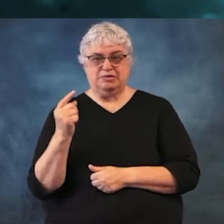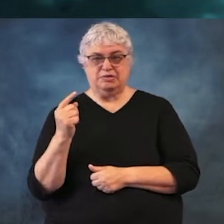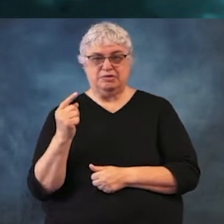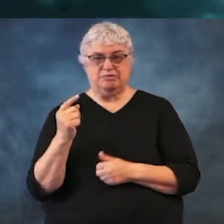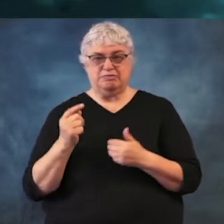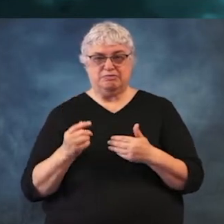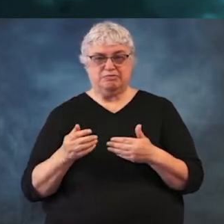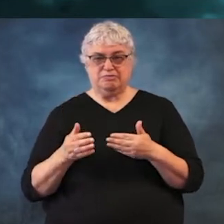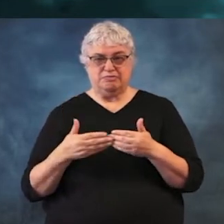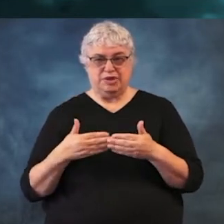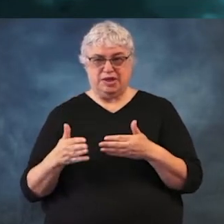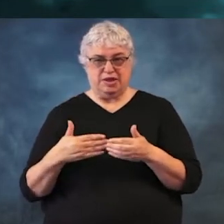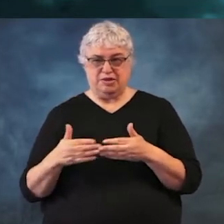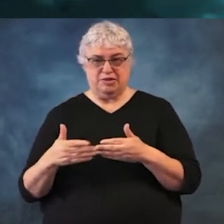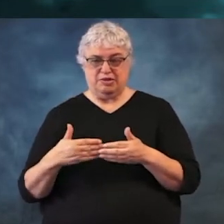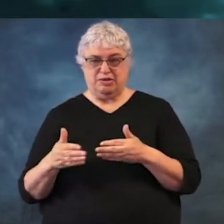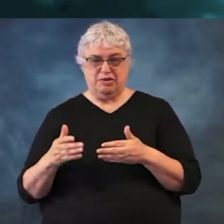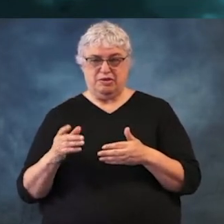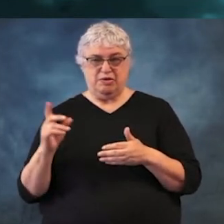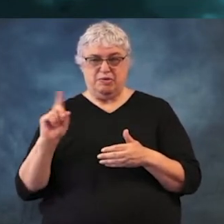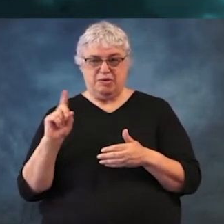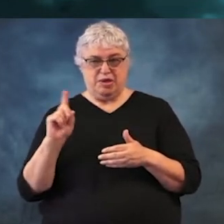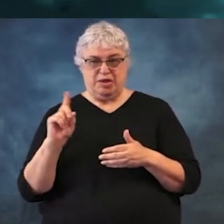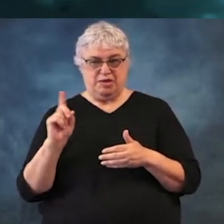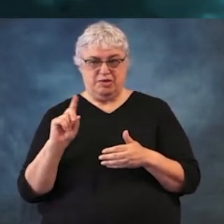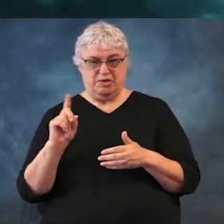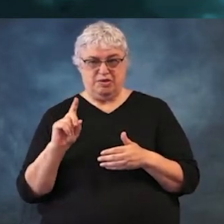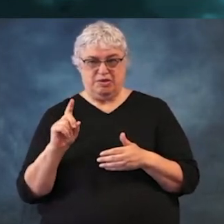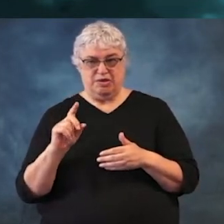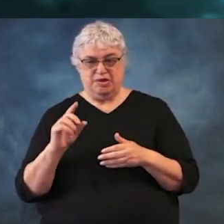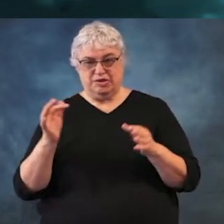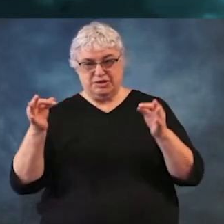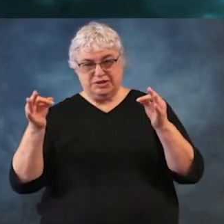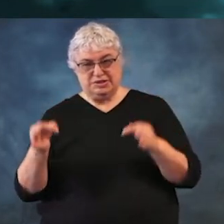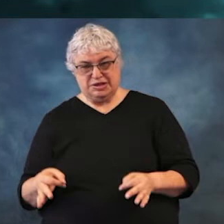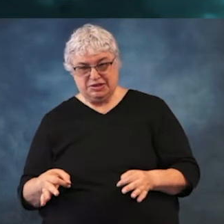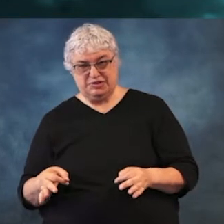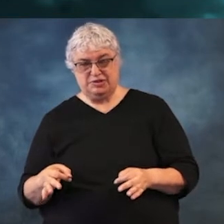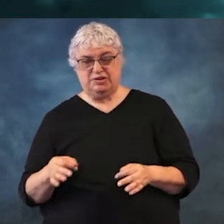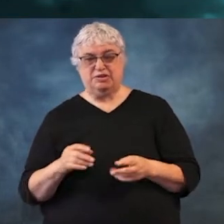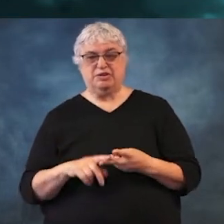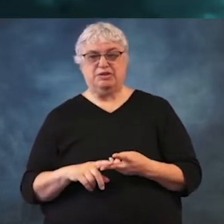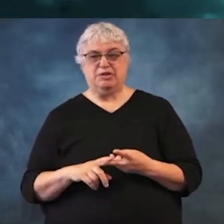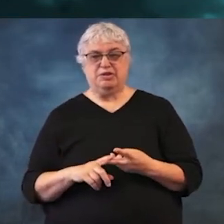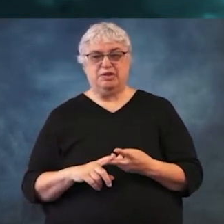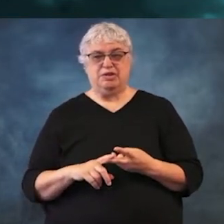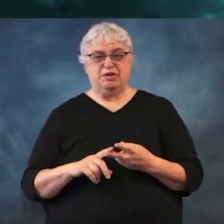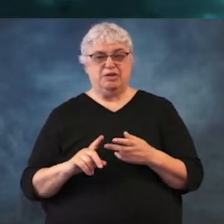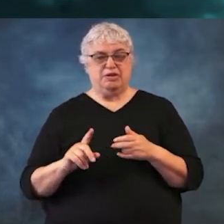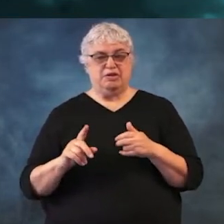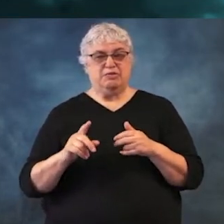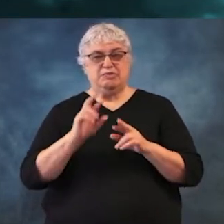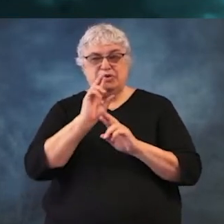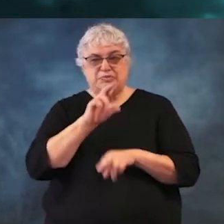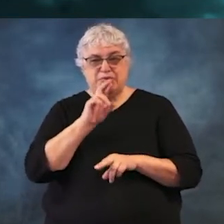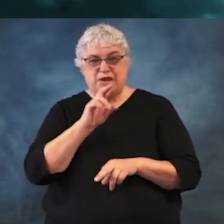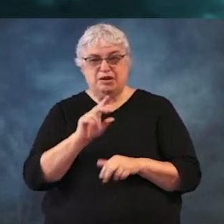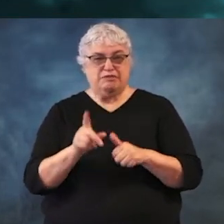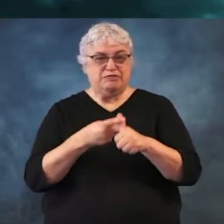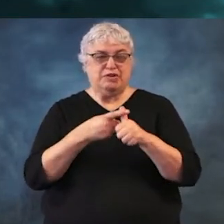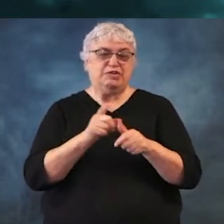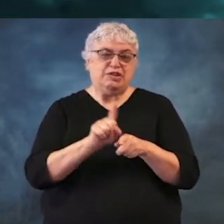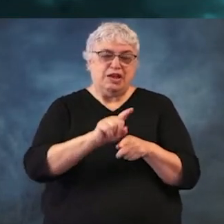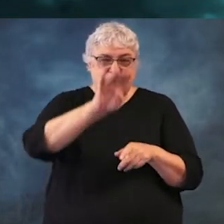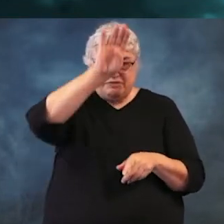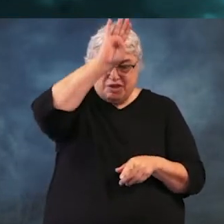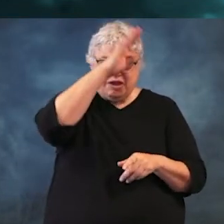no matter where they are in the process, of if they're a decision maker, if they're a first responder, whoever it is,